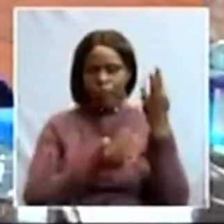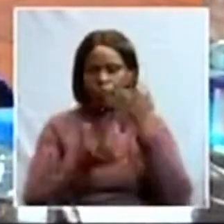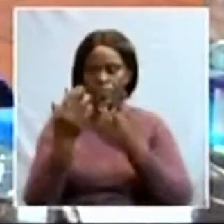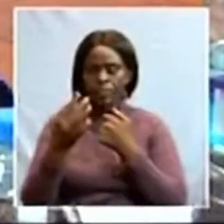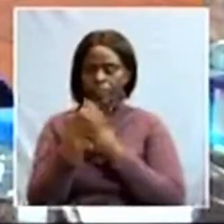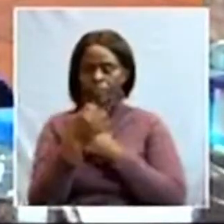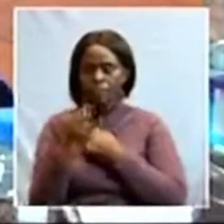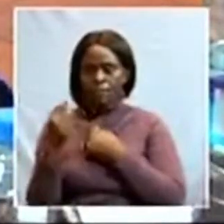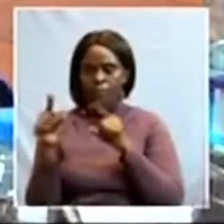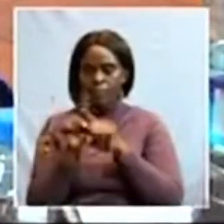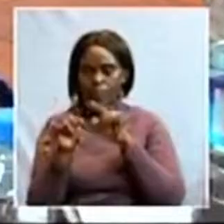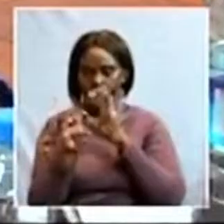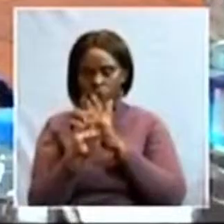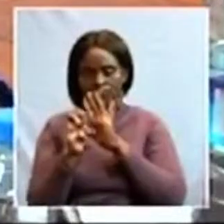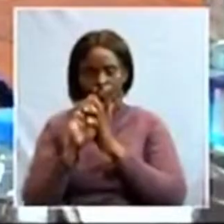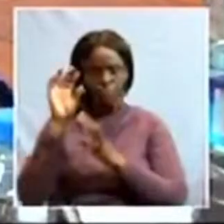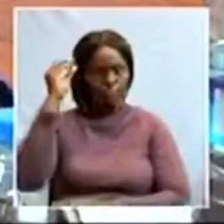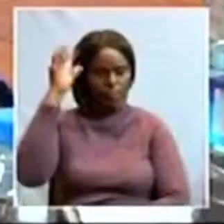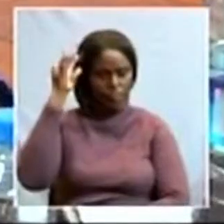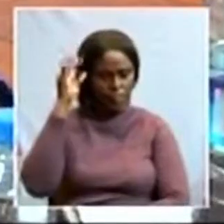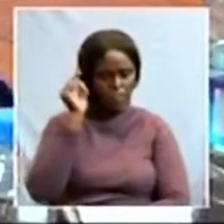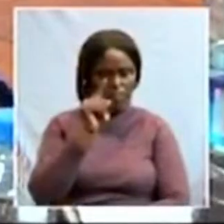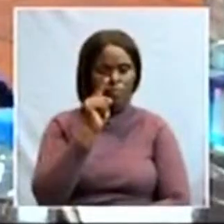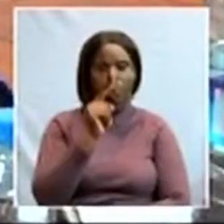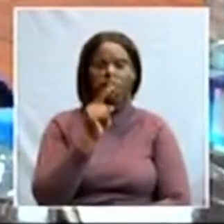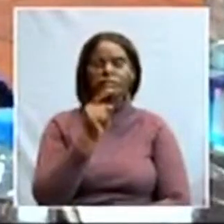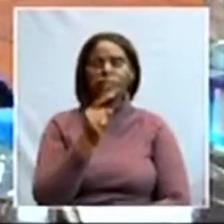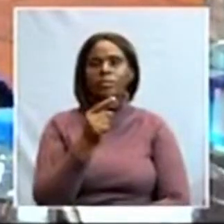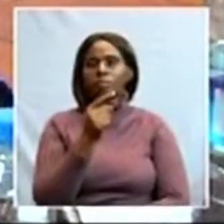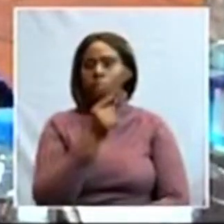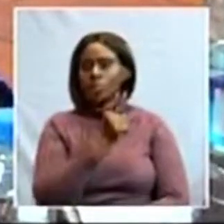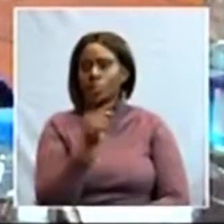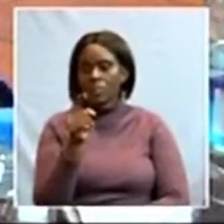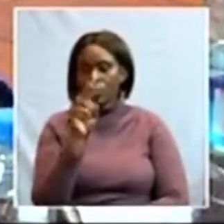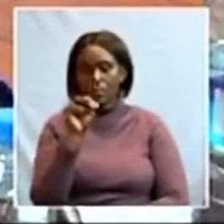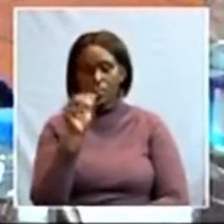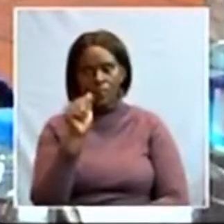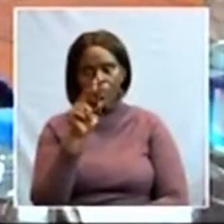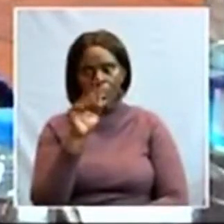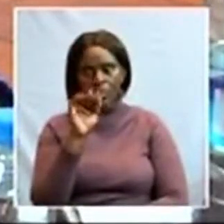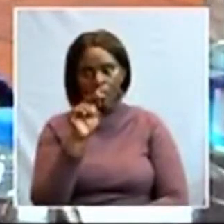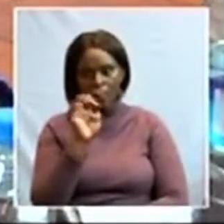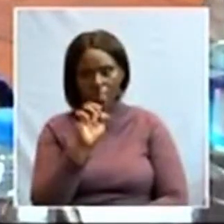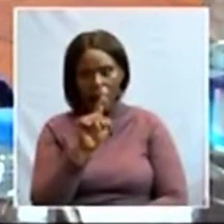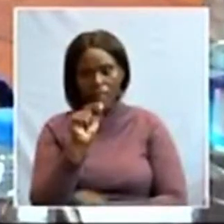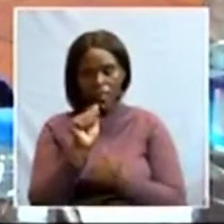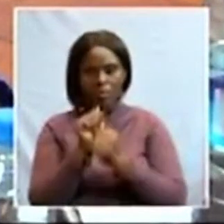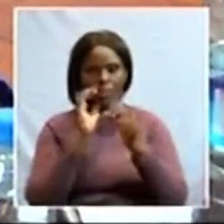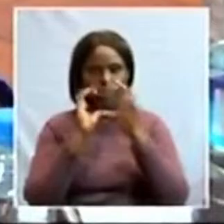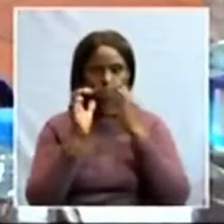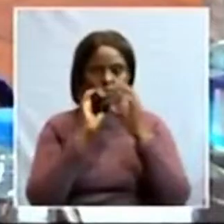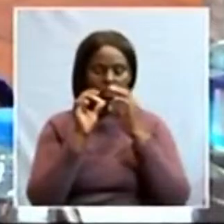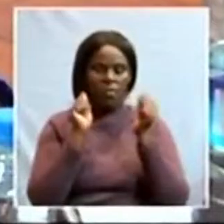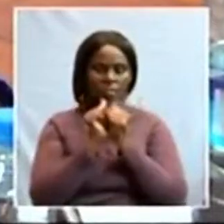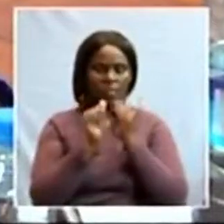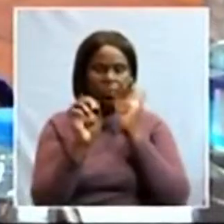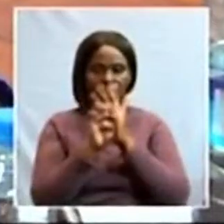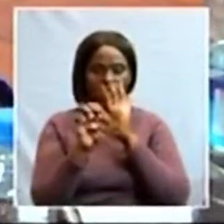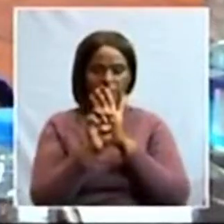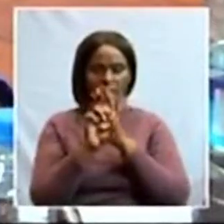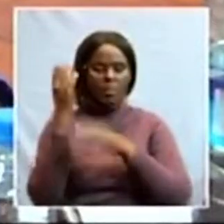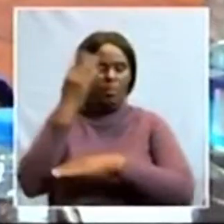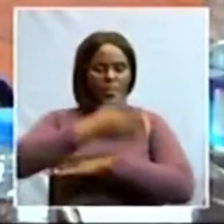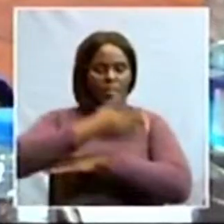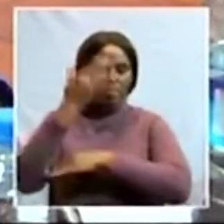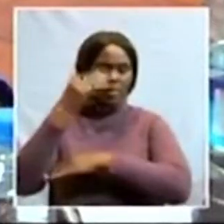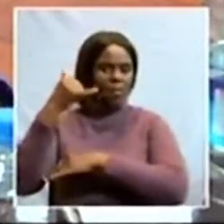firefighting equipment such as ambulance, a fire tender, marine rescue equipment, and communication systems such as toll-free